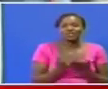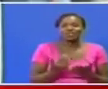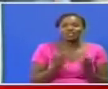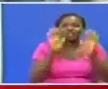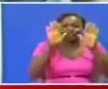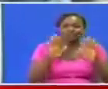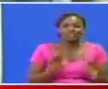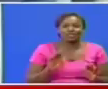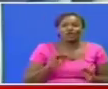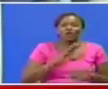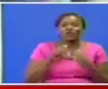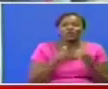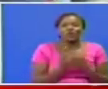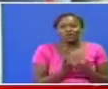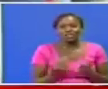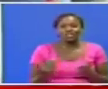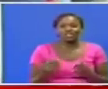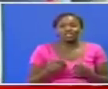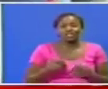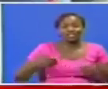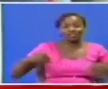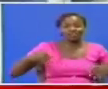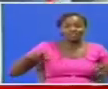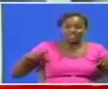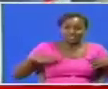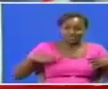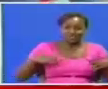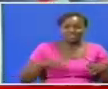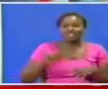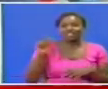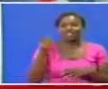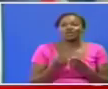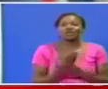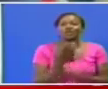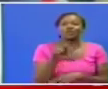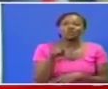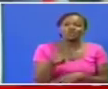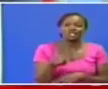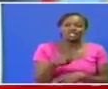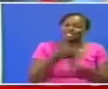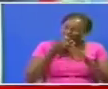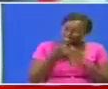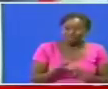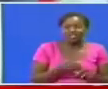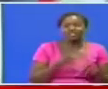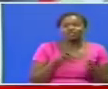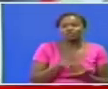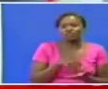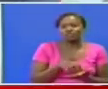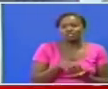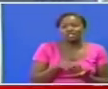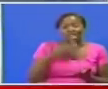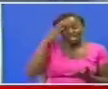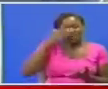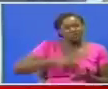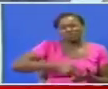to every child and teenager in our country growing up today under difficult circumstances. I know how you